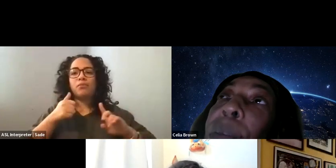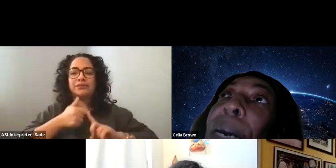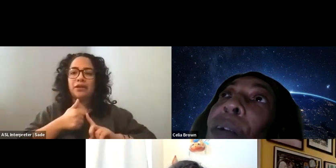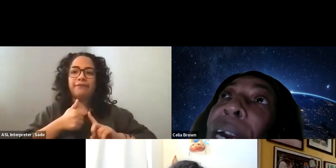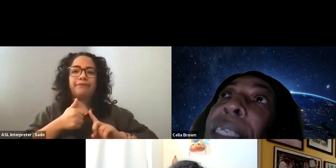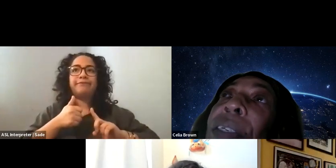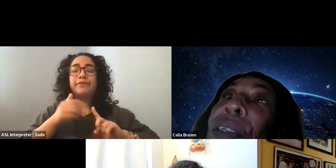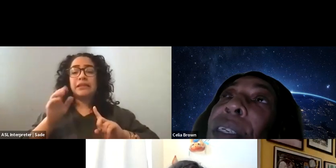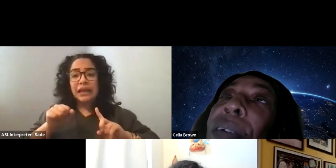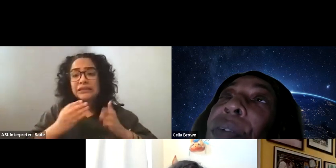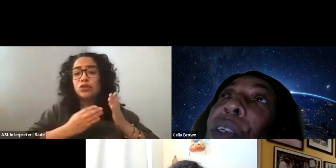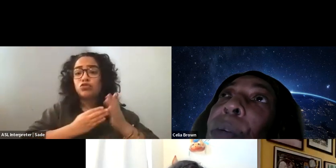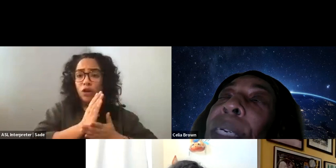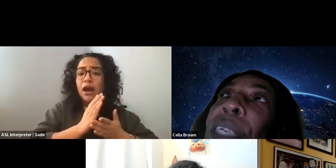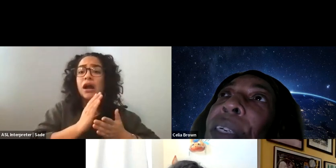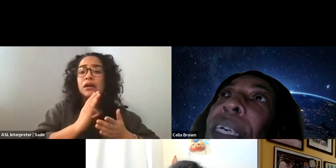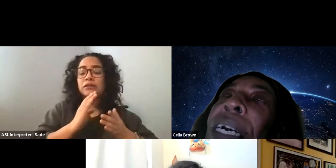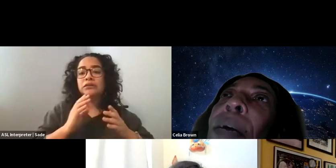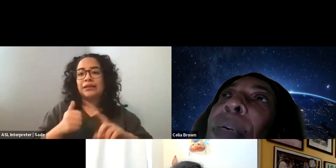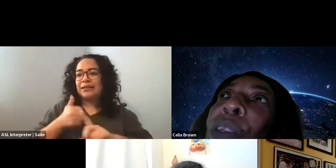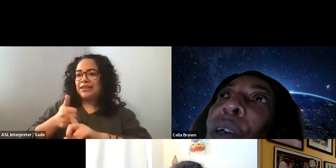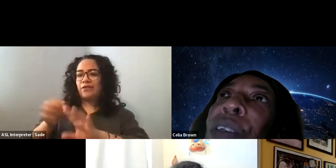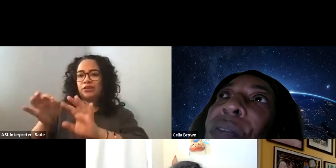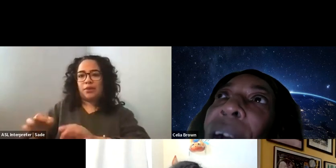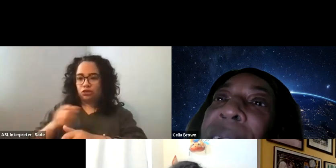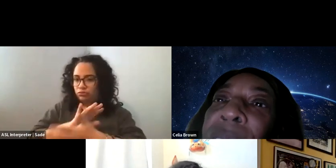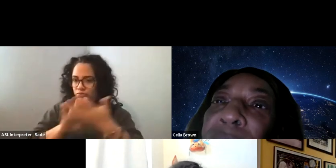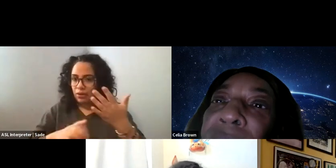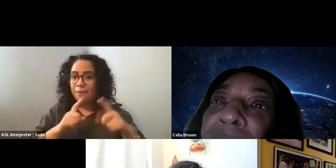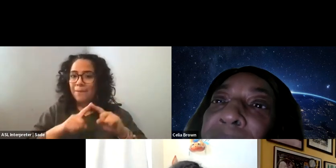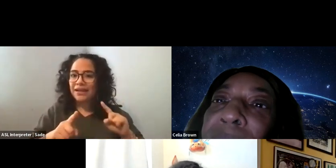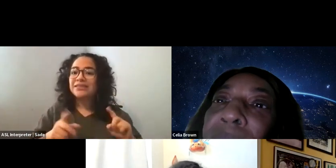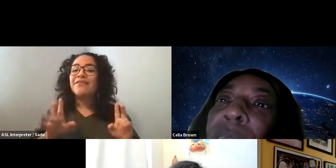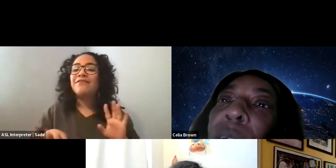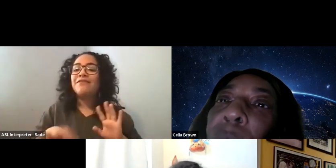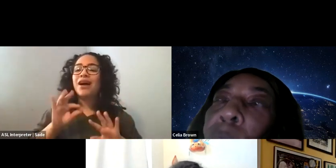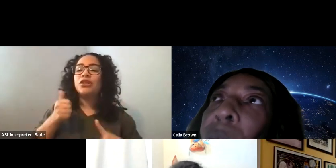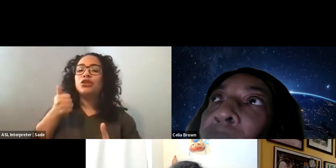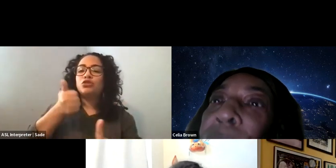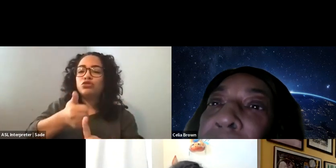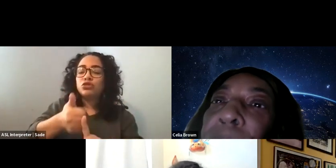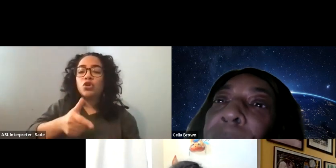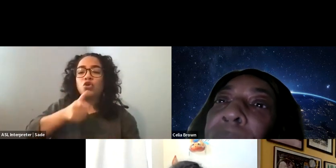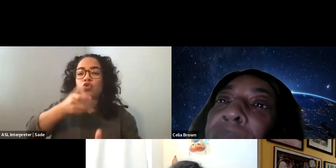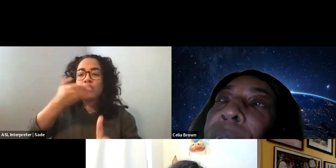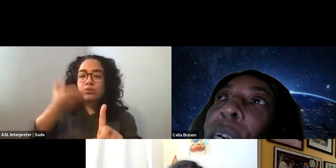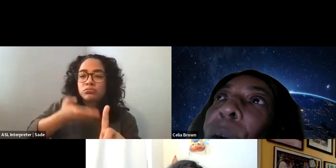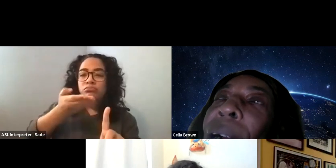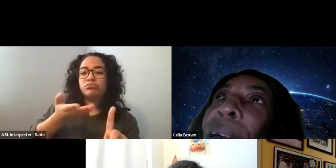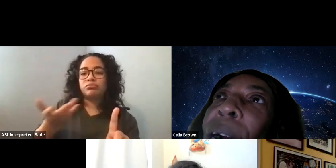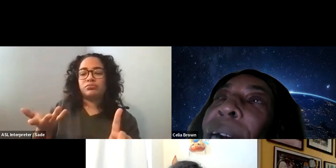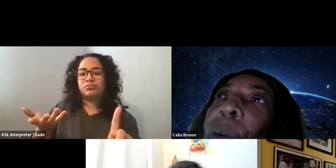it's about rights and self-determination, but it's also finding yourself. Who are you? You